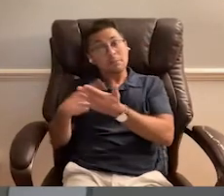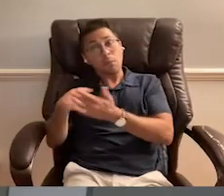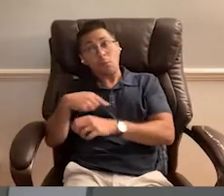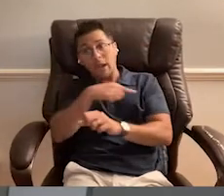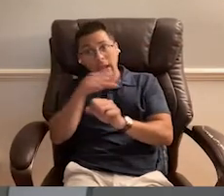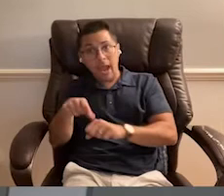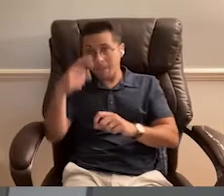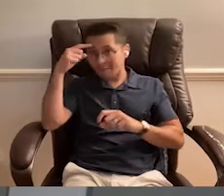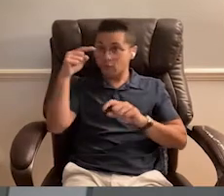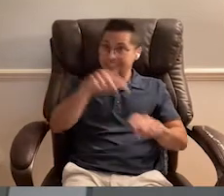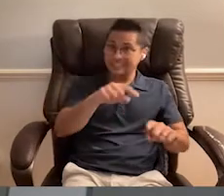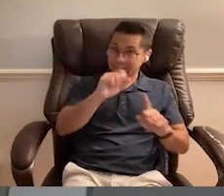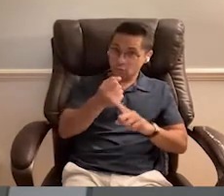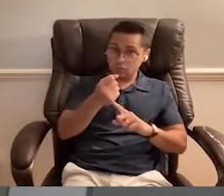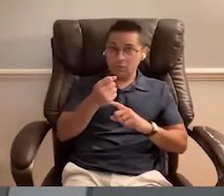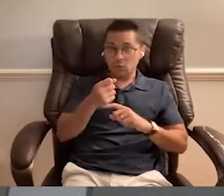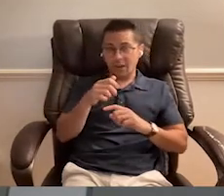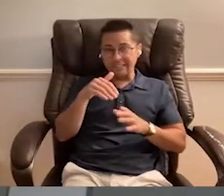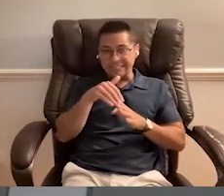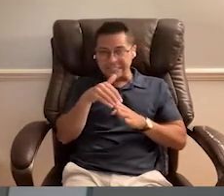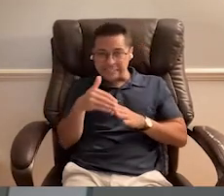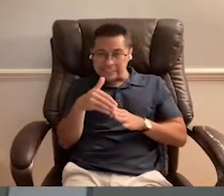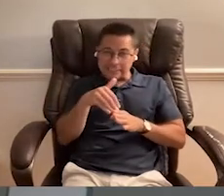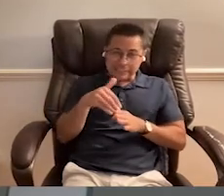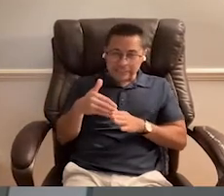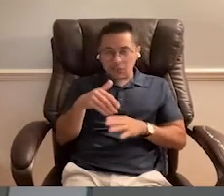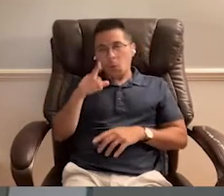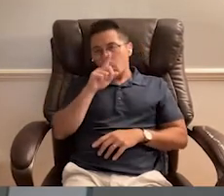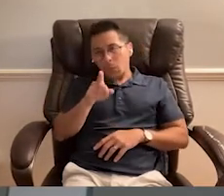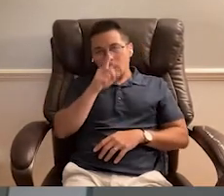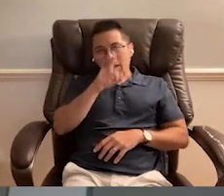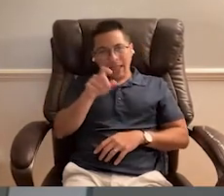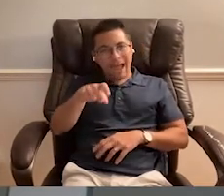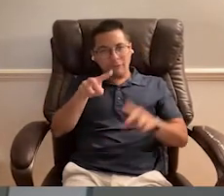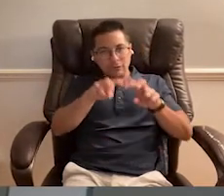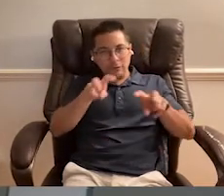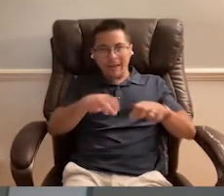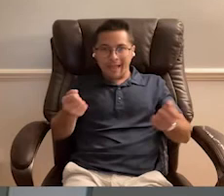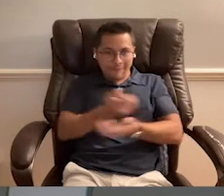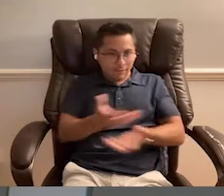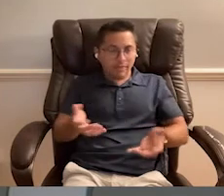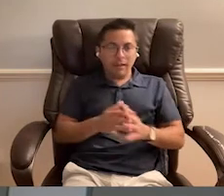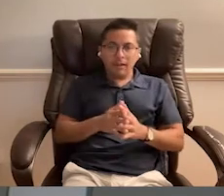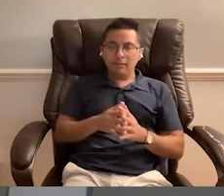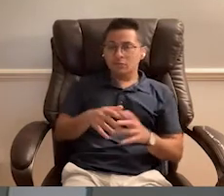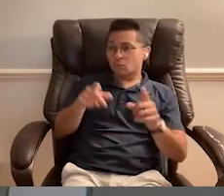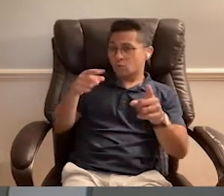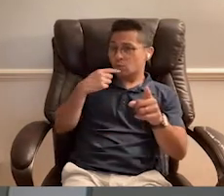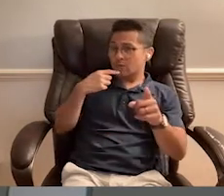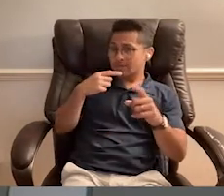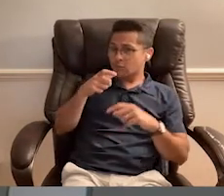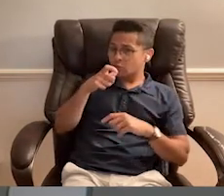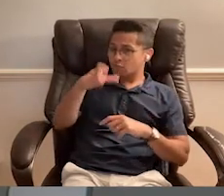document and say yes. Although sometimes we can. But in situations like this, when it's really borderline, we really, really need to look at